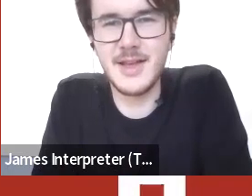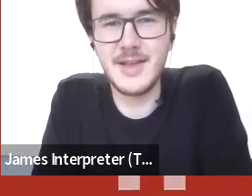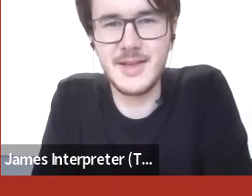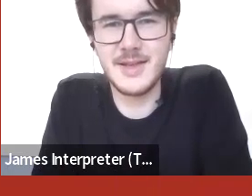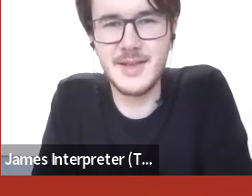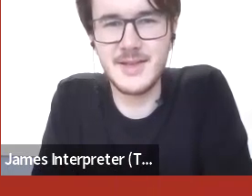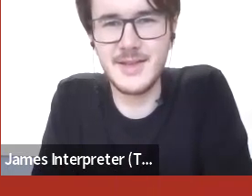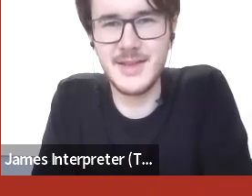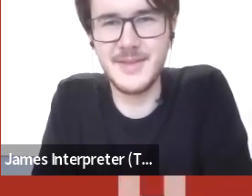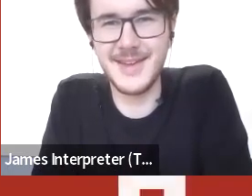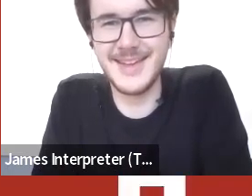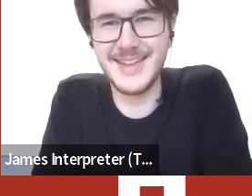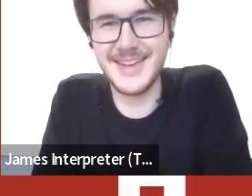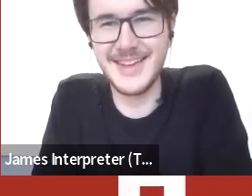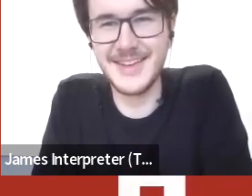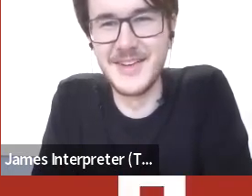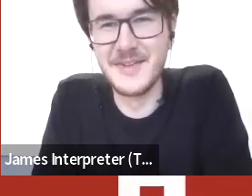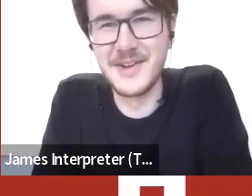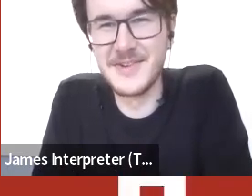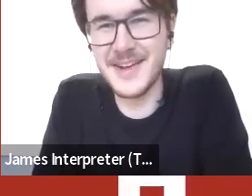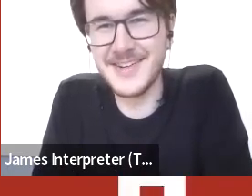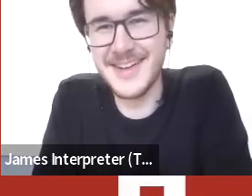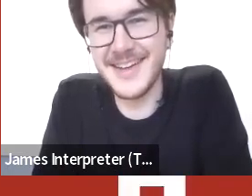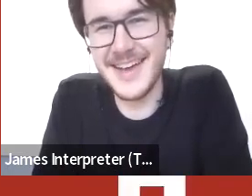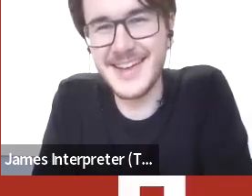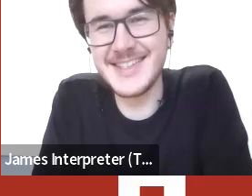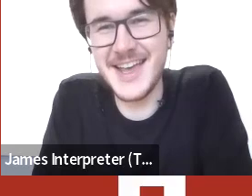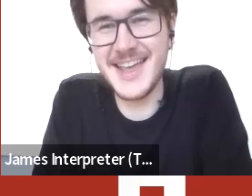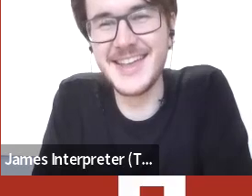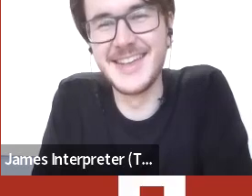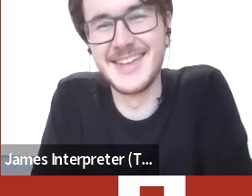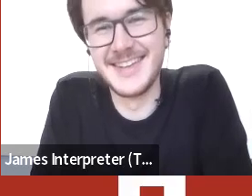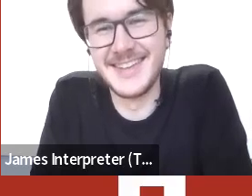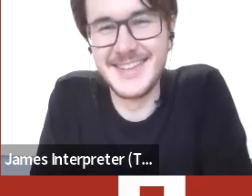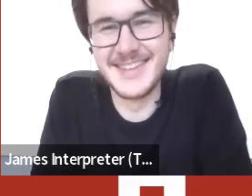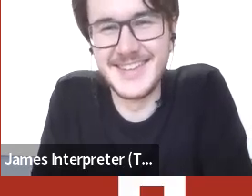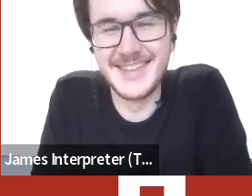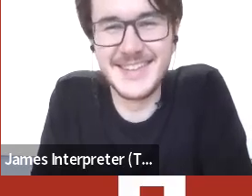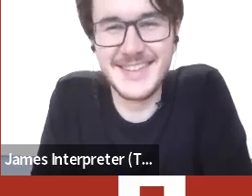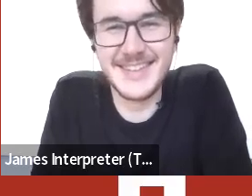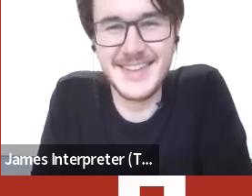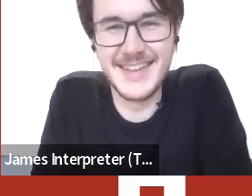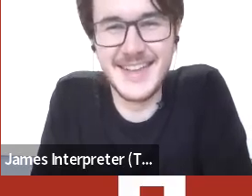Just I. Yeah, I. We're going quicker now. I, J.